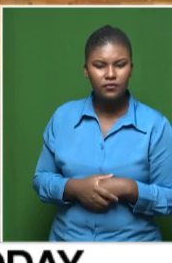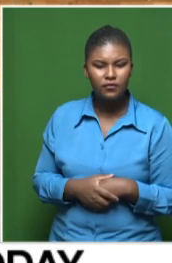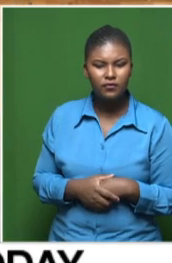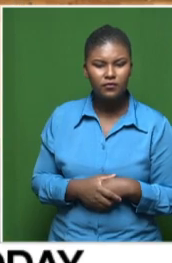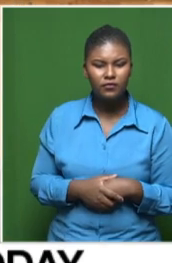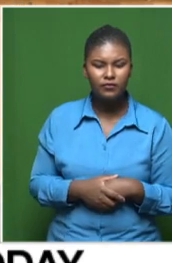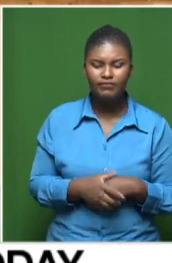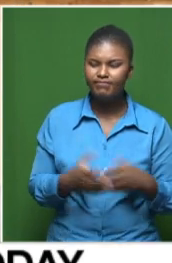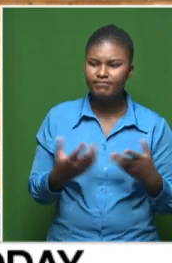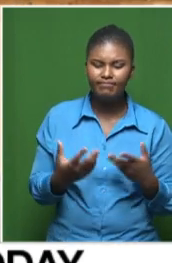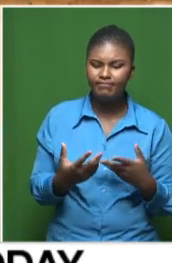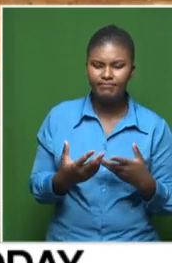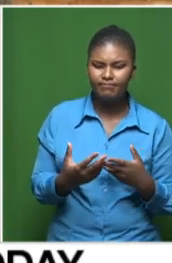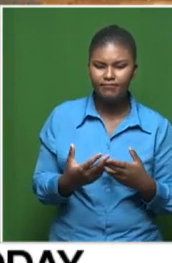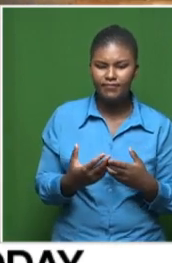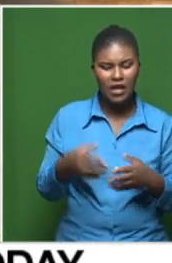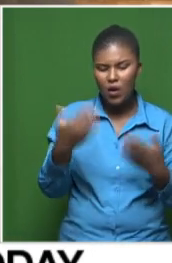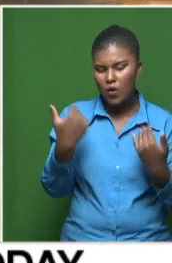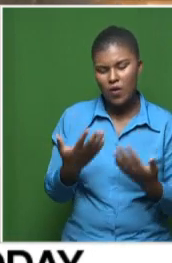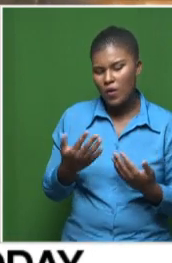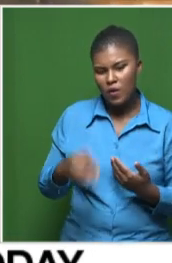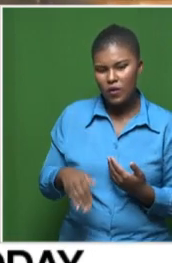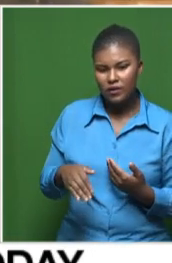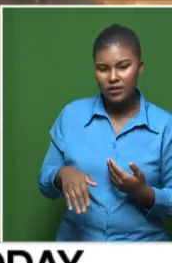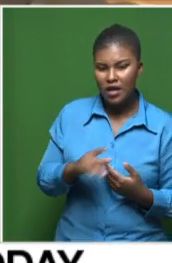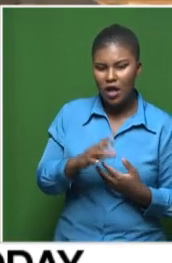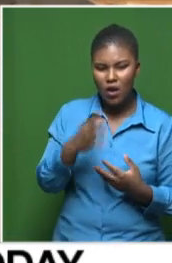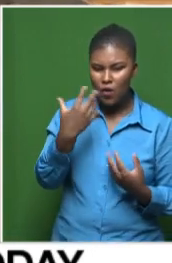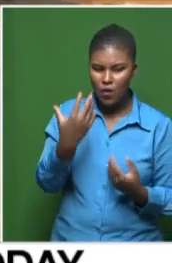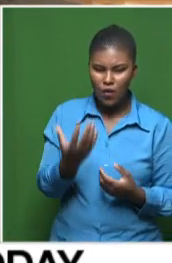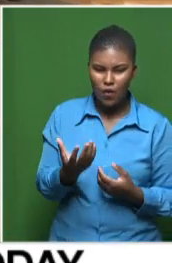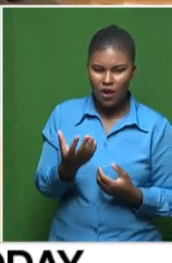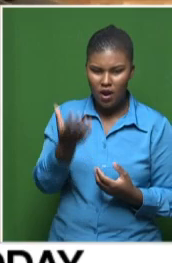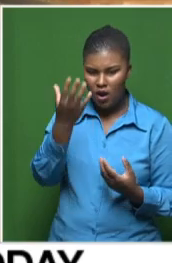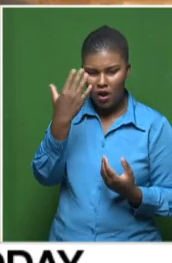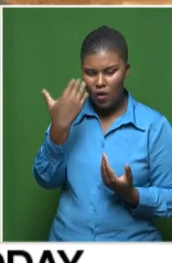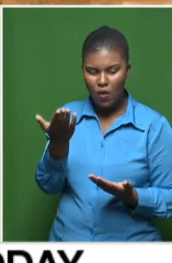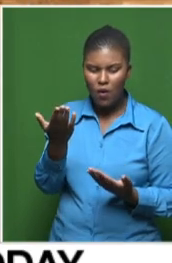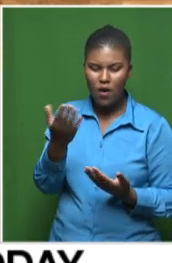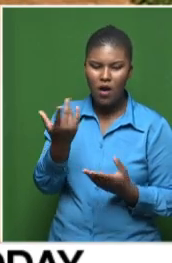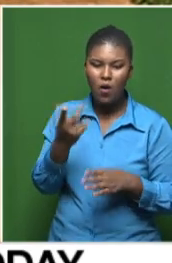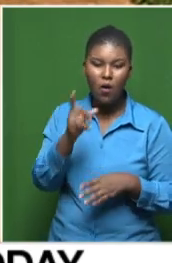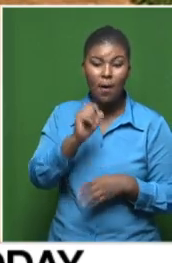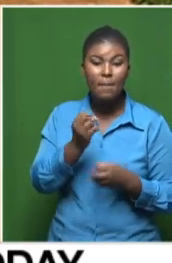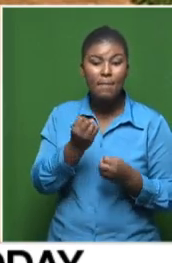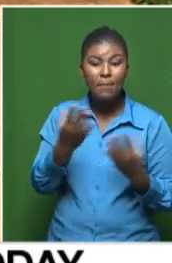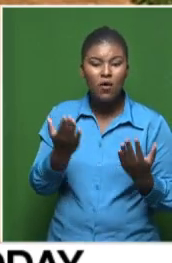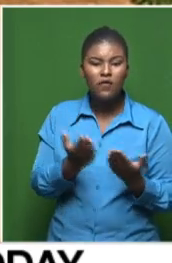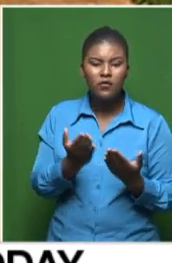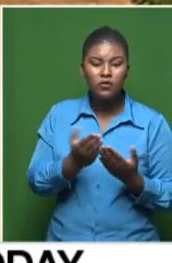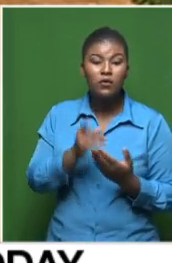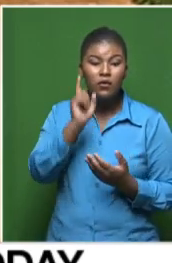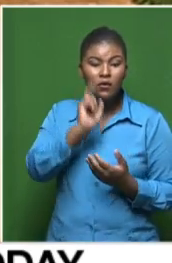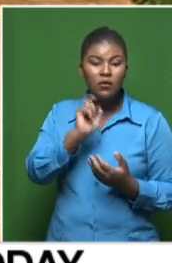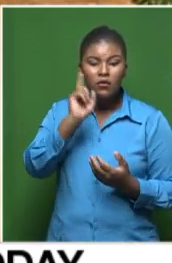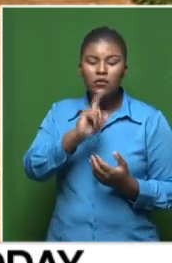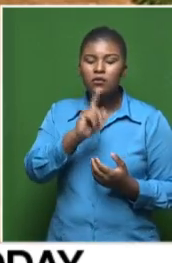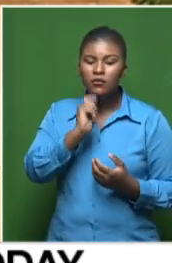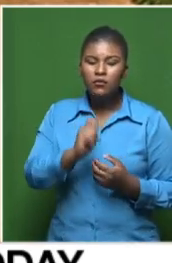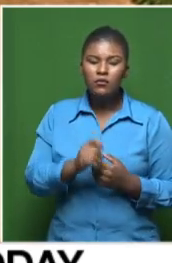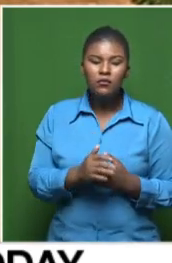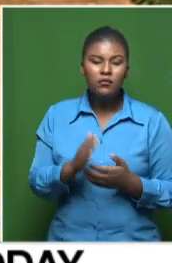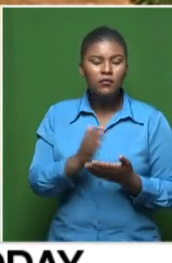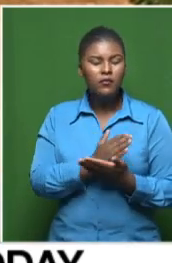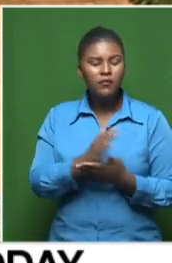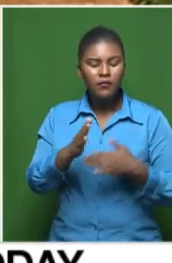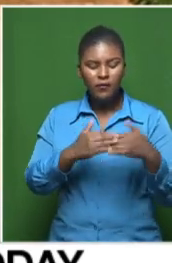Well, not at the moment. I don't have any idea how old this school is, but most of the schools here are pretty old. I can tell you. I mean, some of them